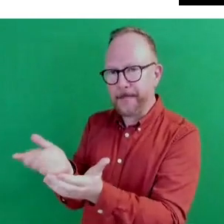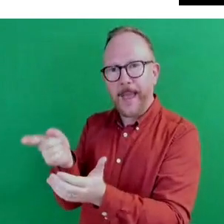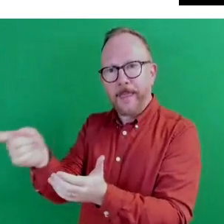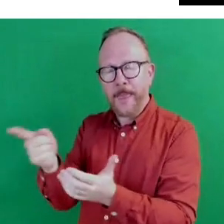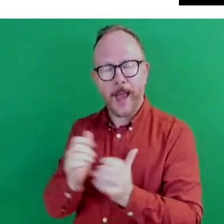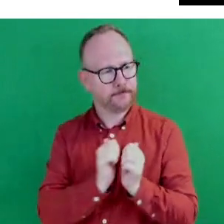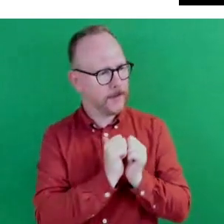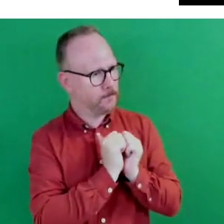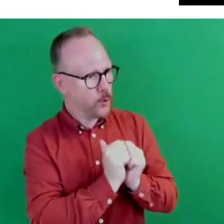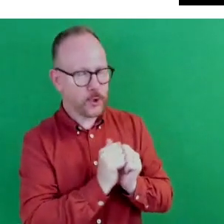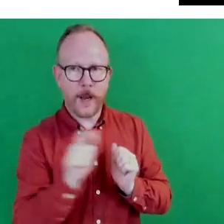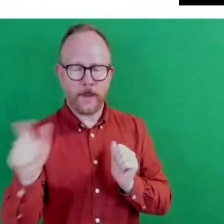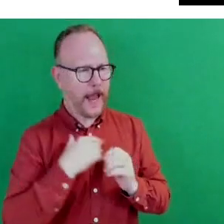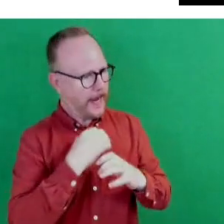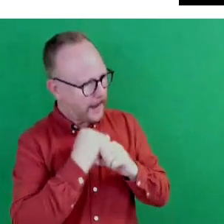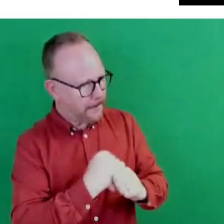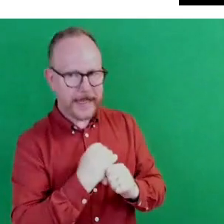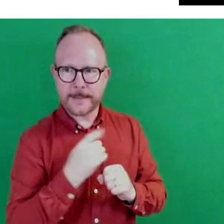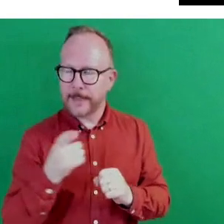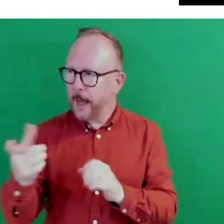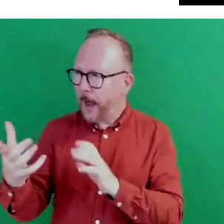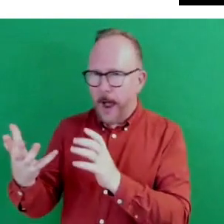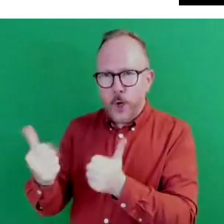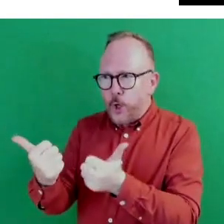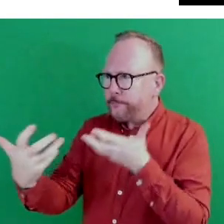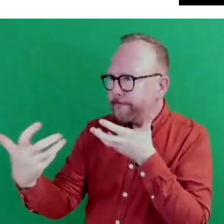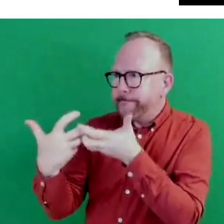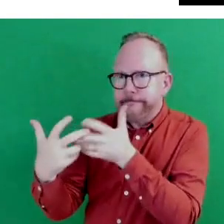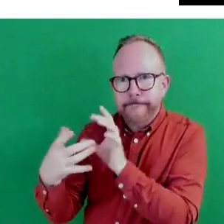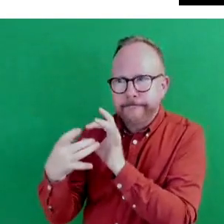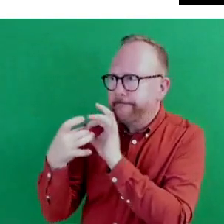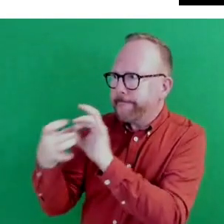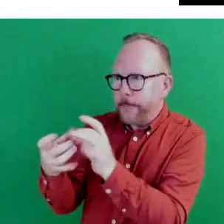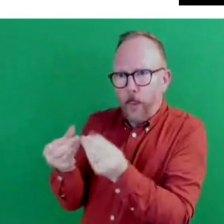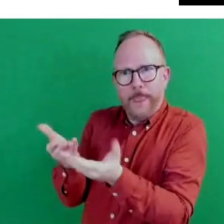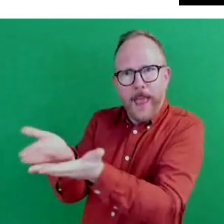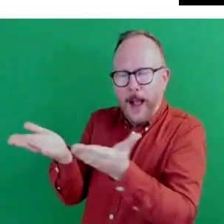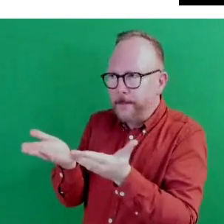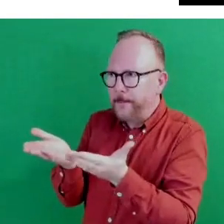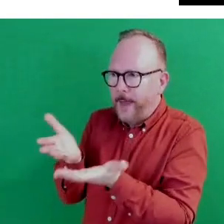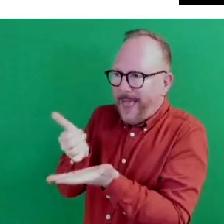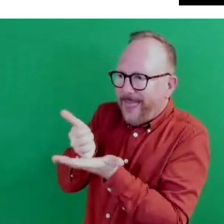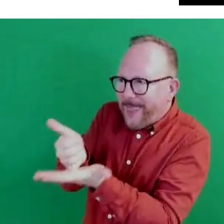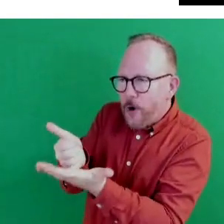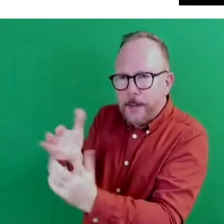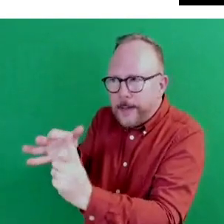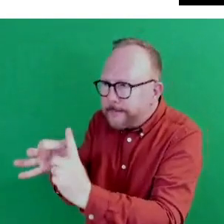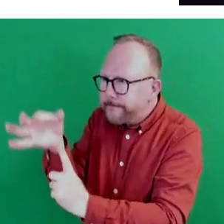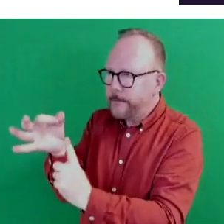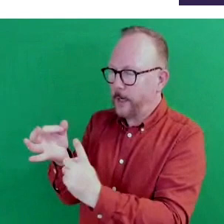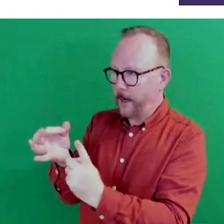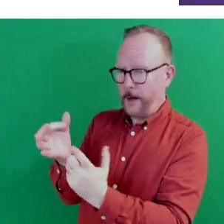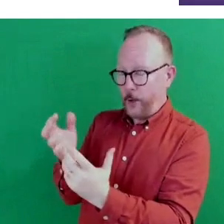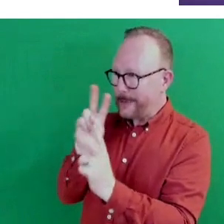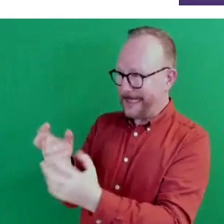think you're able to build that therapeutic alliance really well with these students, and you can physically see the difference in